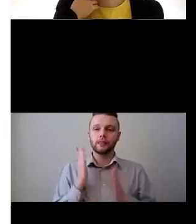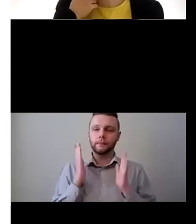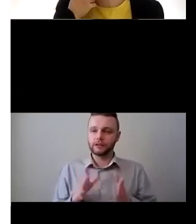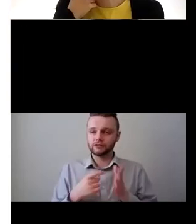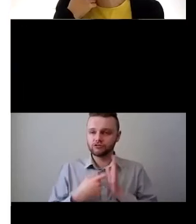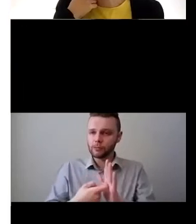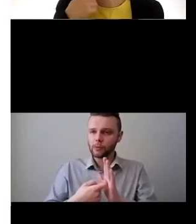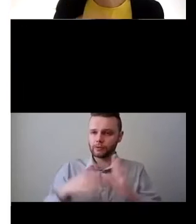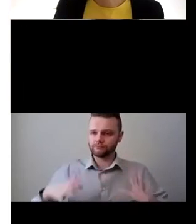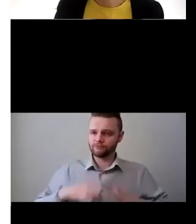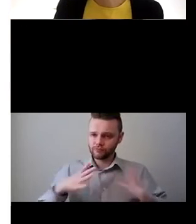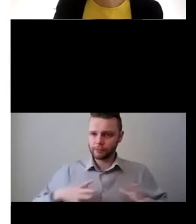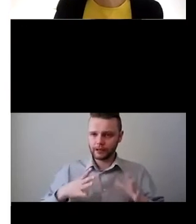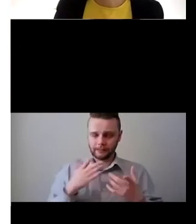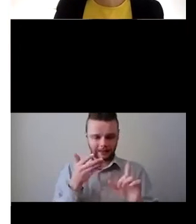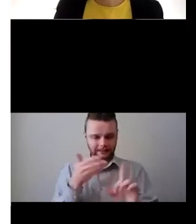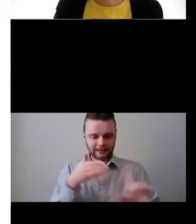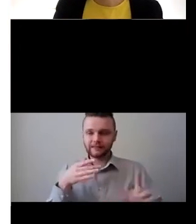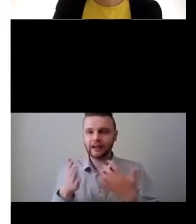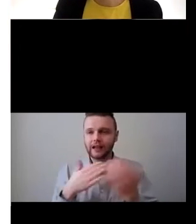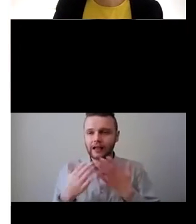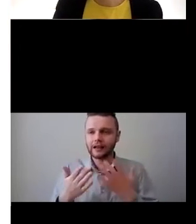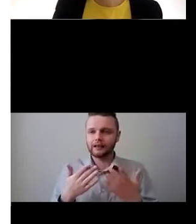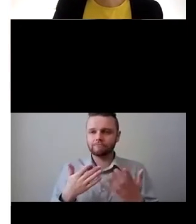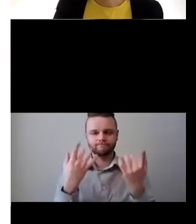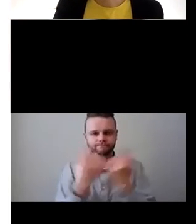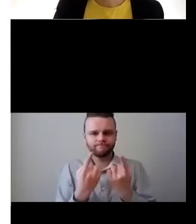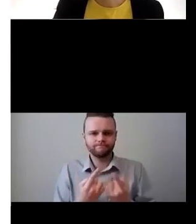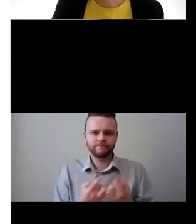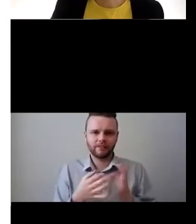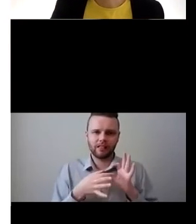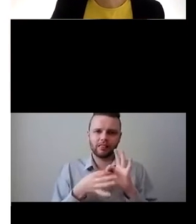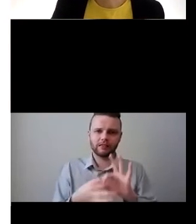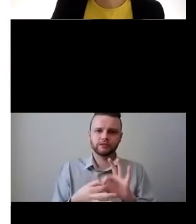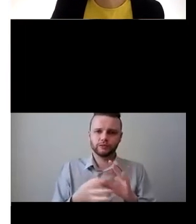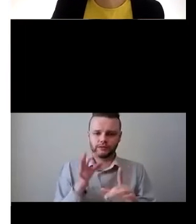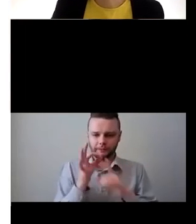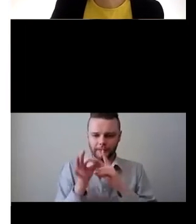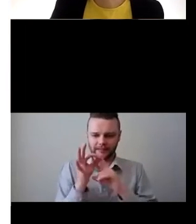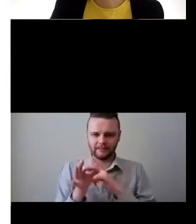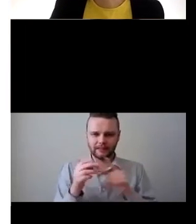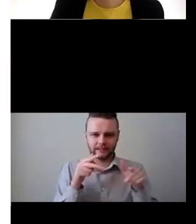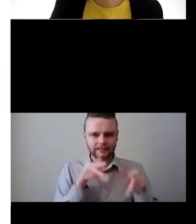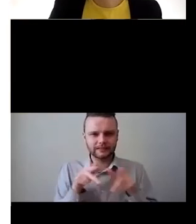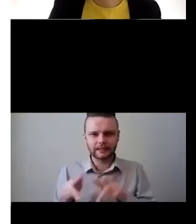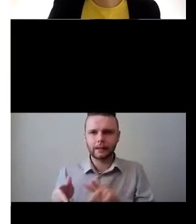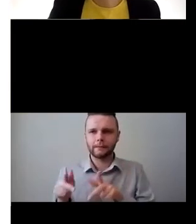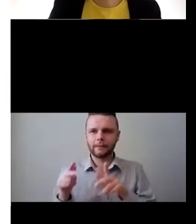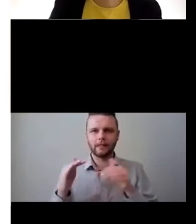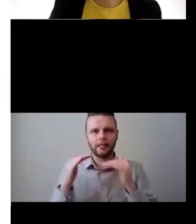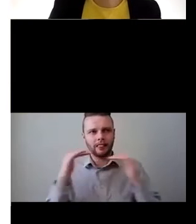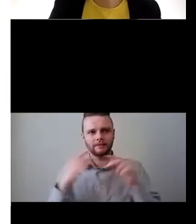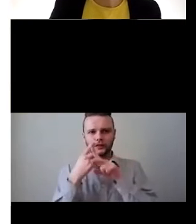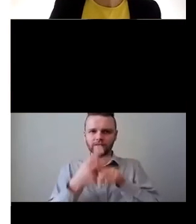must be prepared identifying any factors, looking at specific type and level of care and programs that